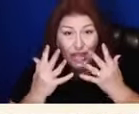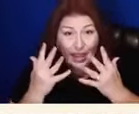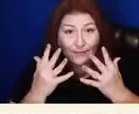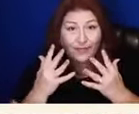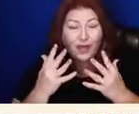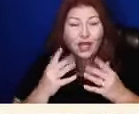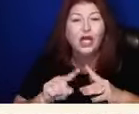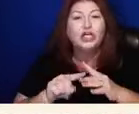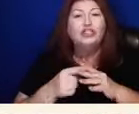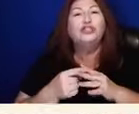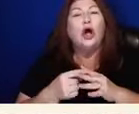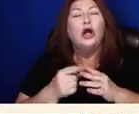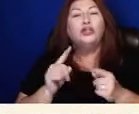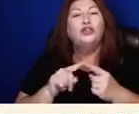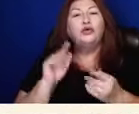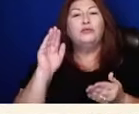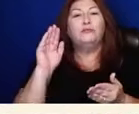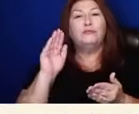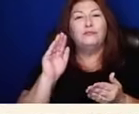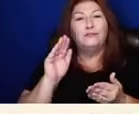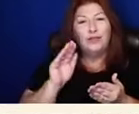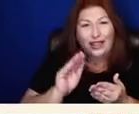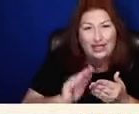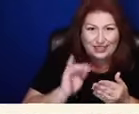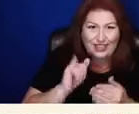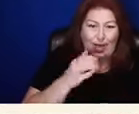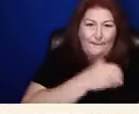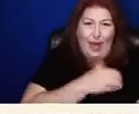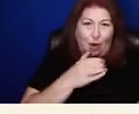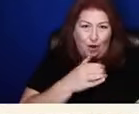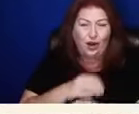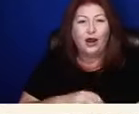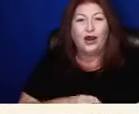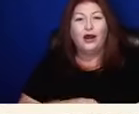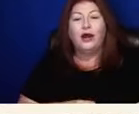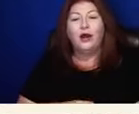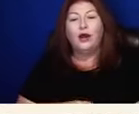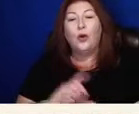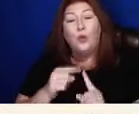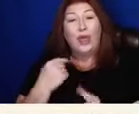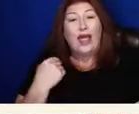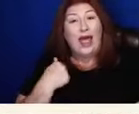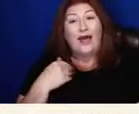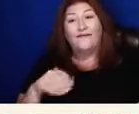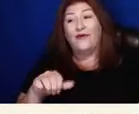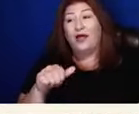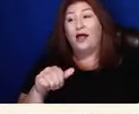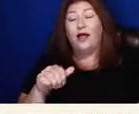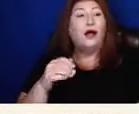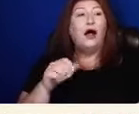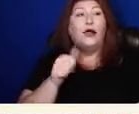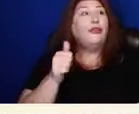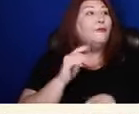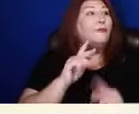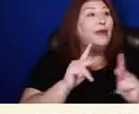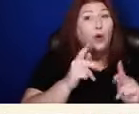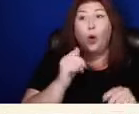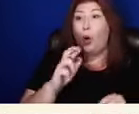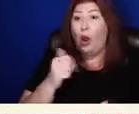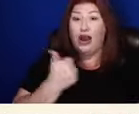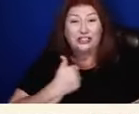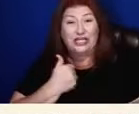lessen its power over us. And when we have empathy, whether that's from other people or whether that's for ourselves,